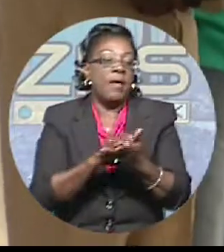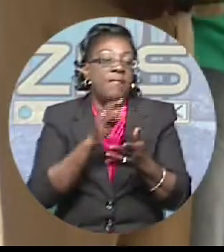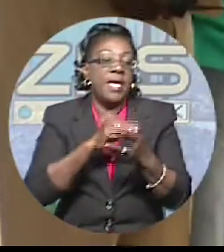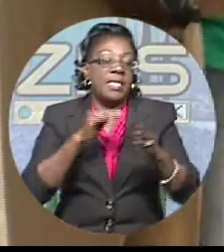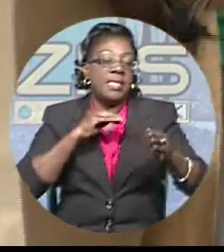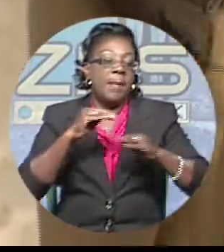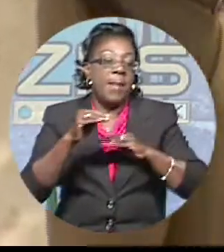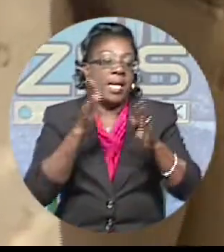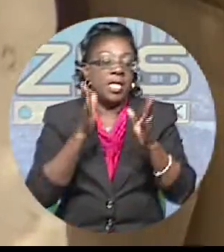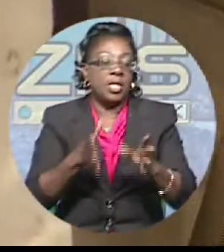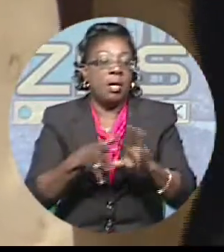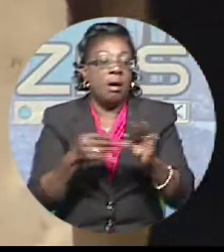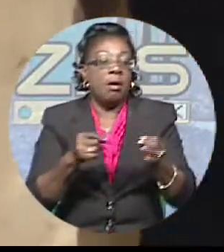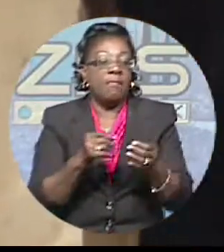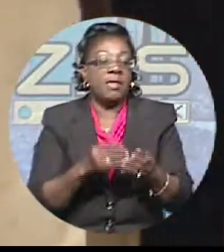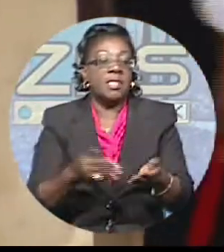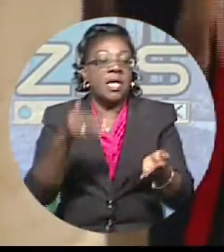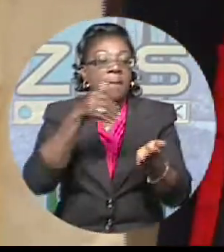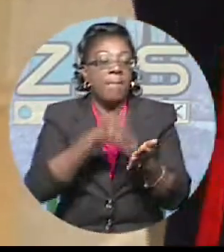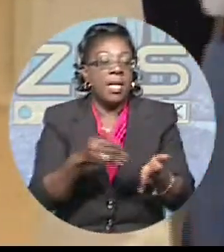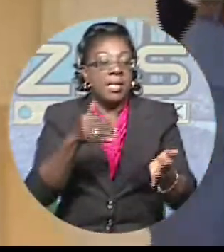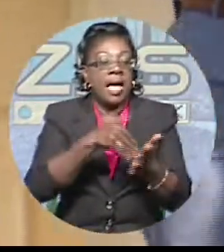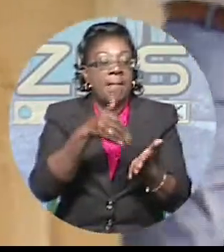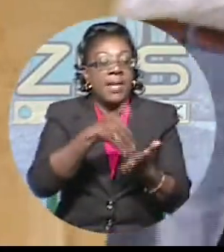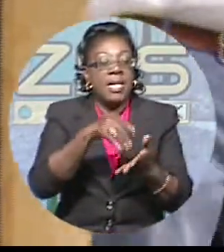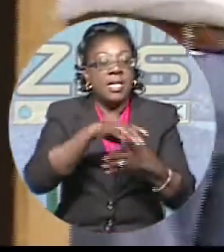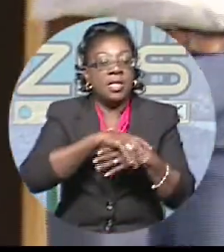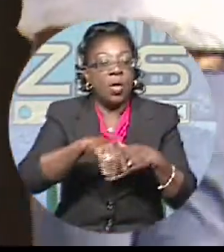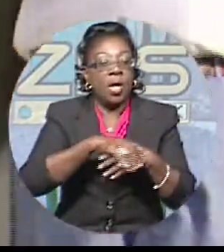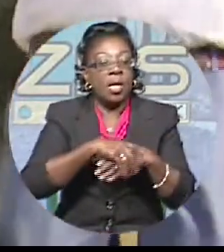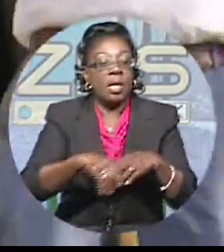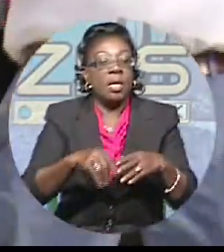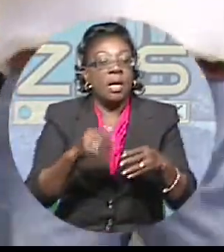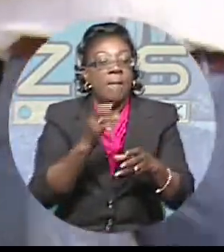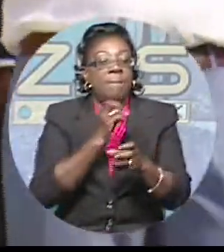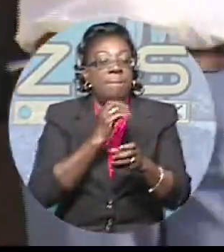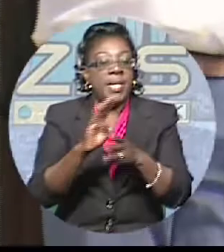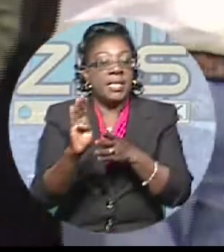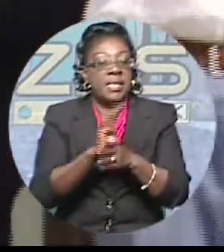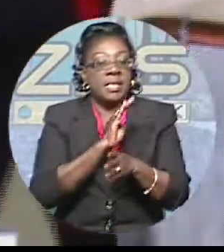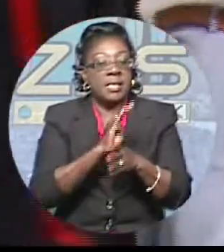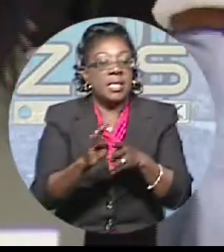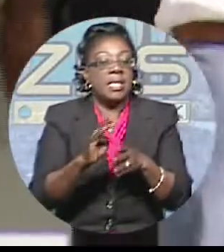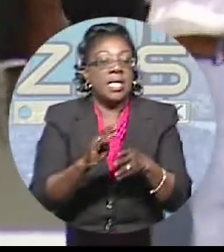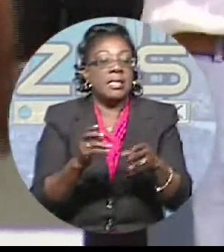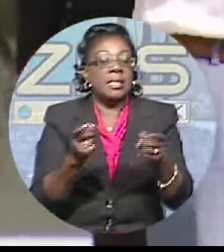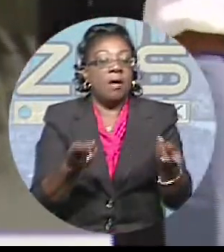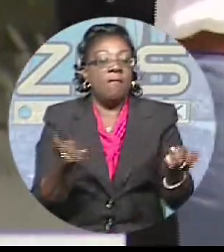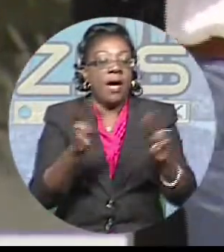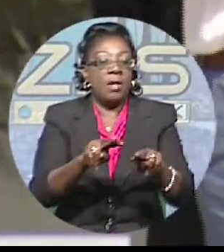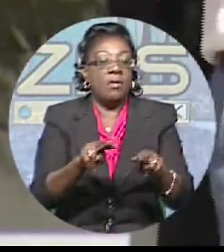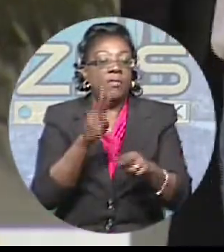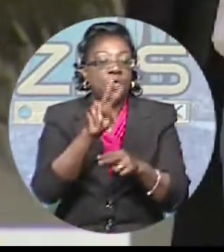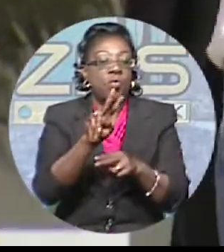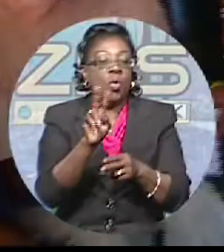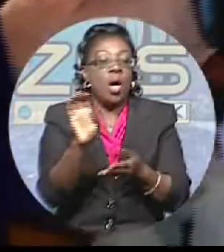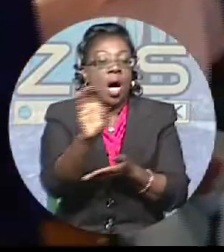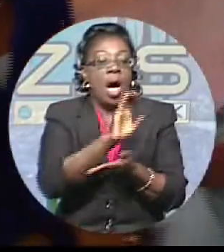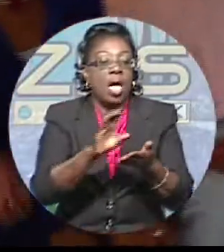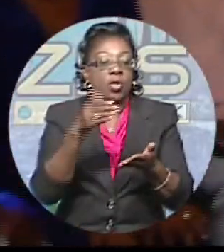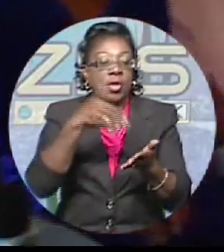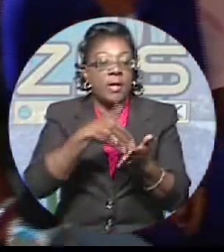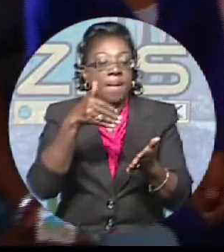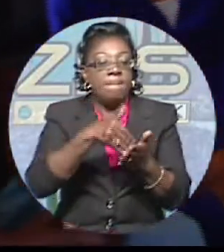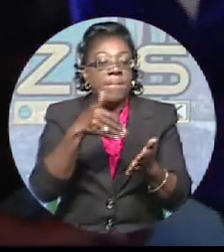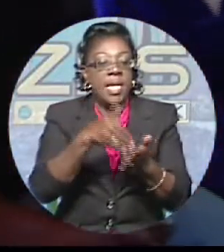of the family's multi-million dollar enterprise, Vasili International, estimated at $200 million. As the